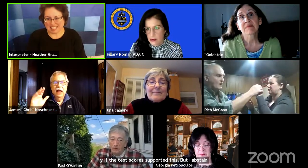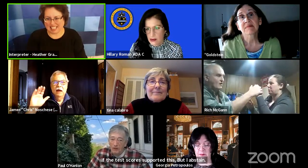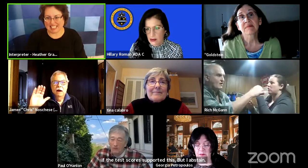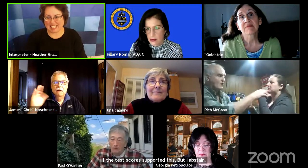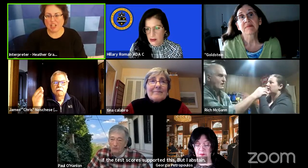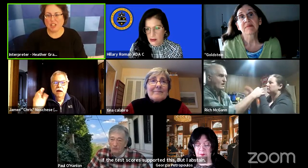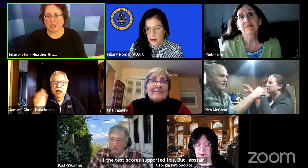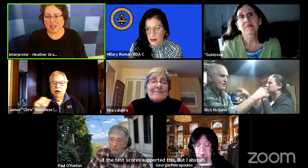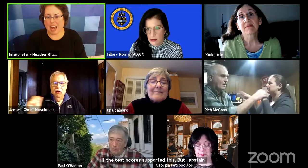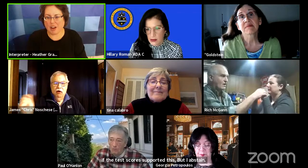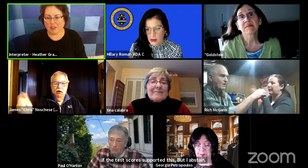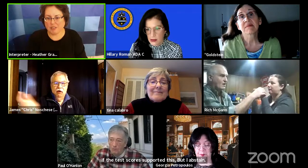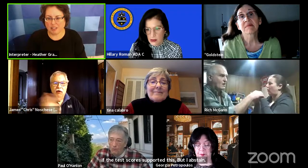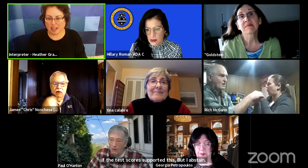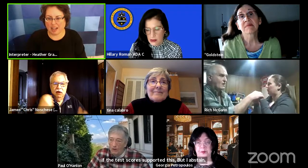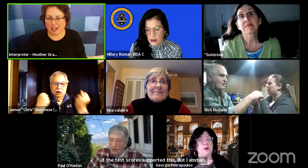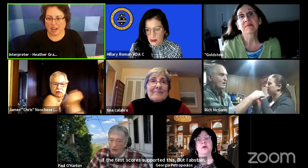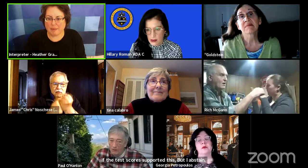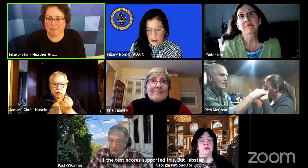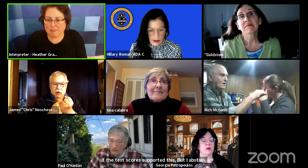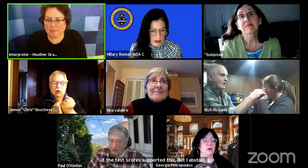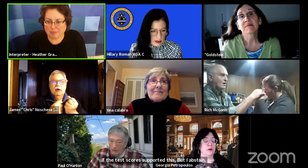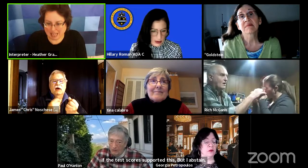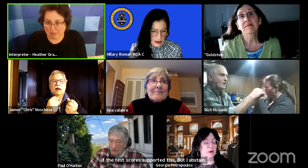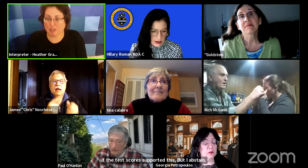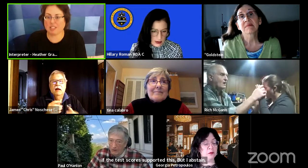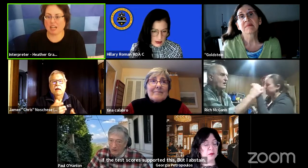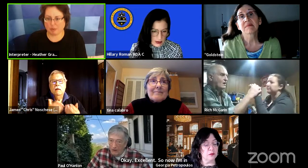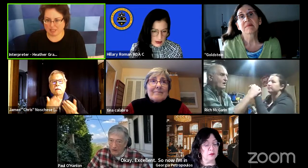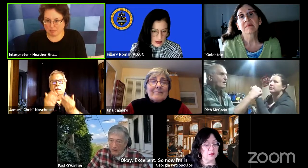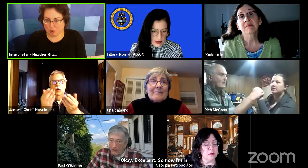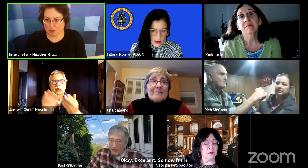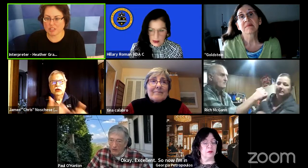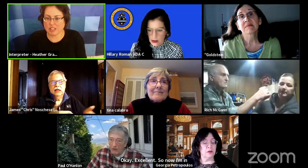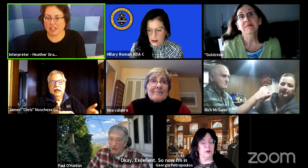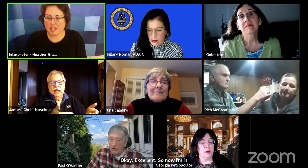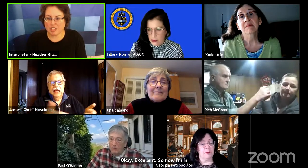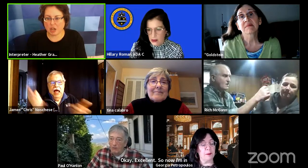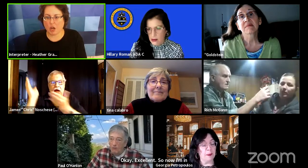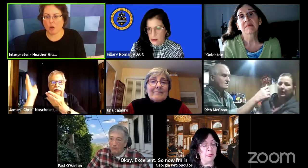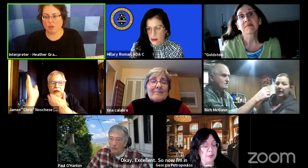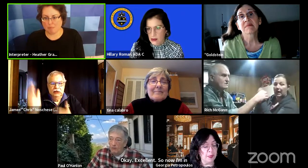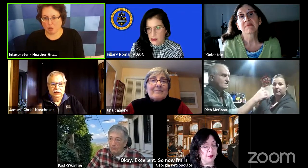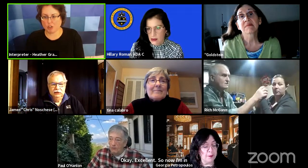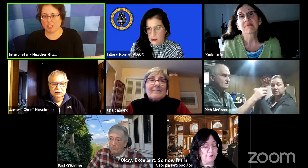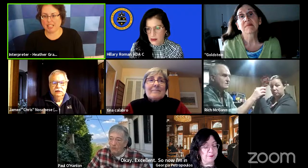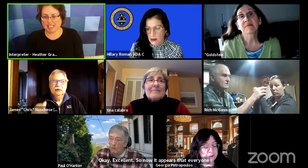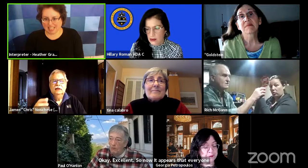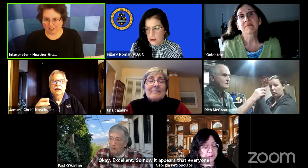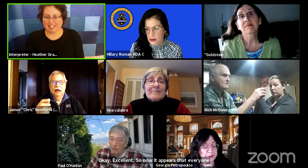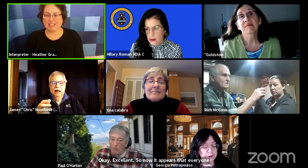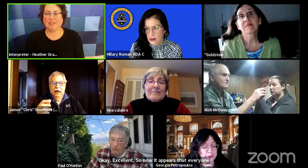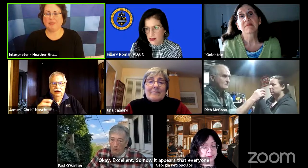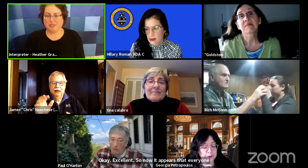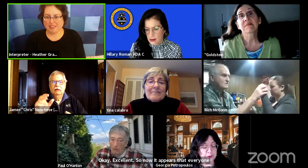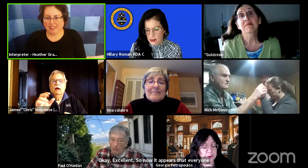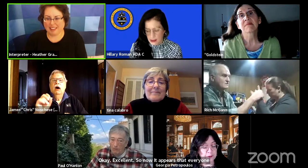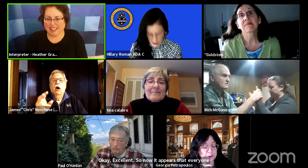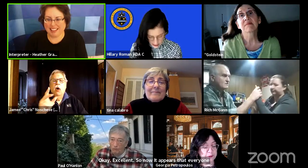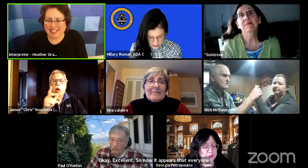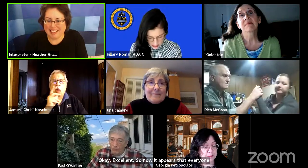Okay, excellent. So now it appears that everyone supports. So the motion is carried.